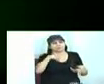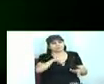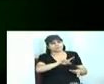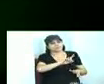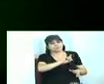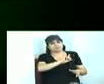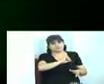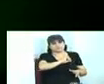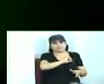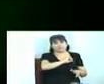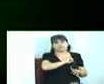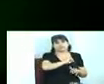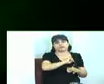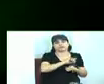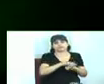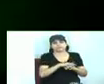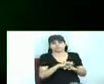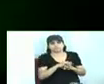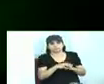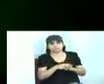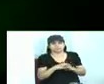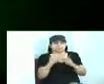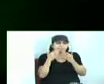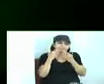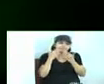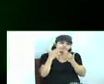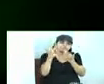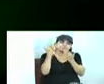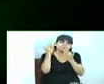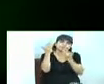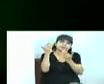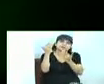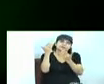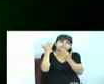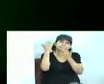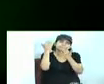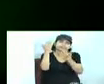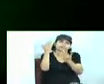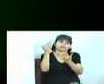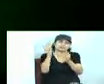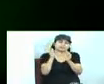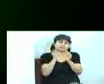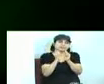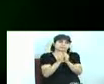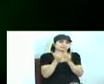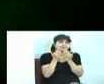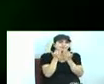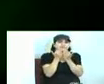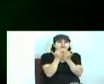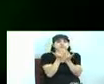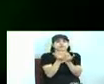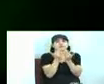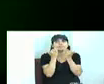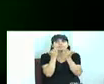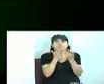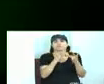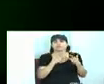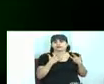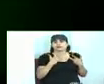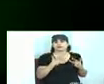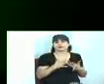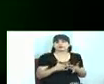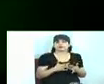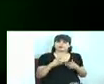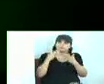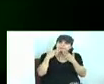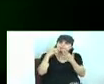done for us. Give thanks with a grateful